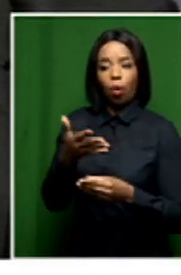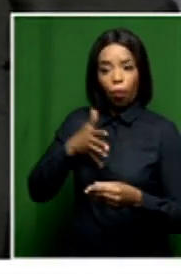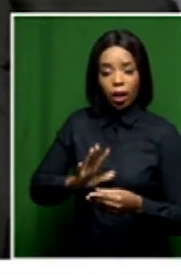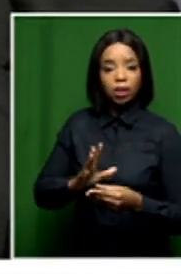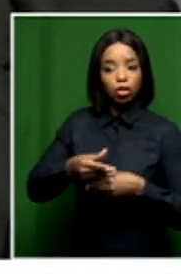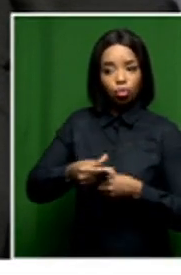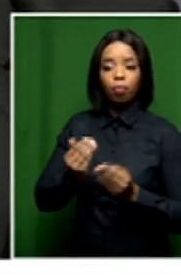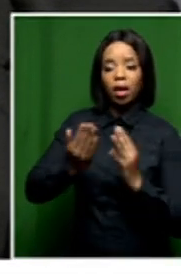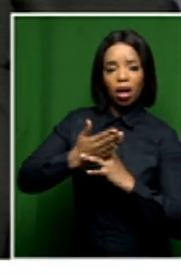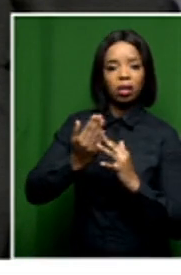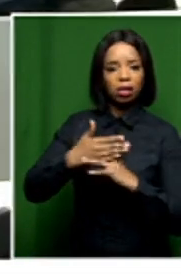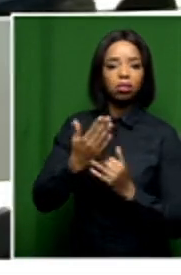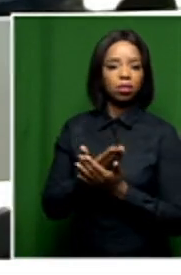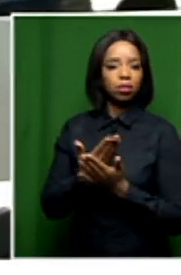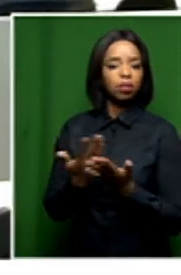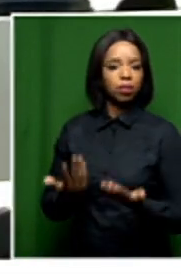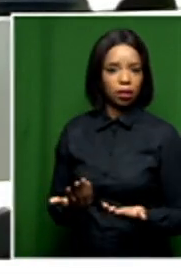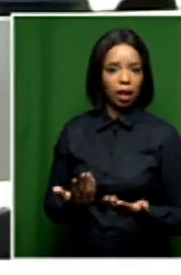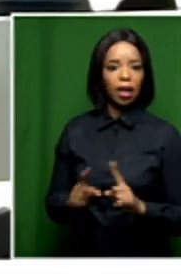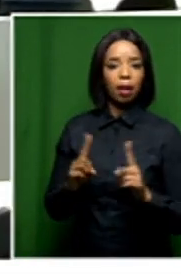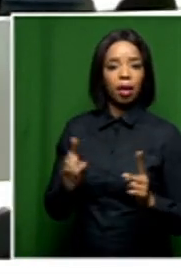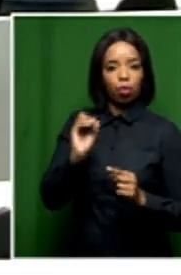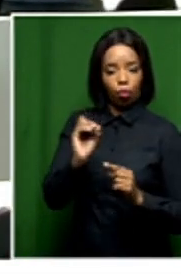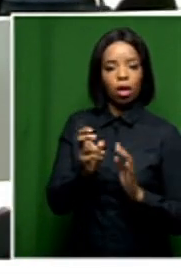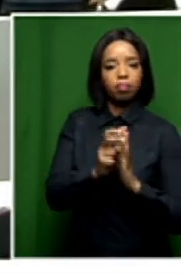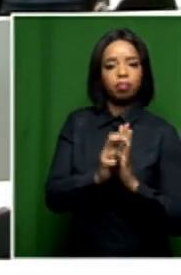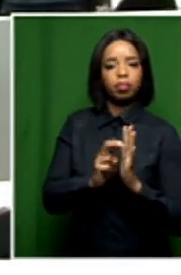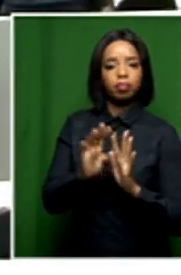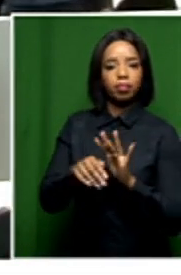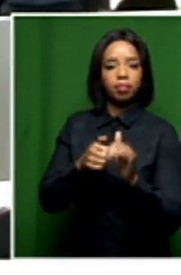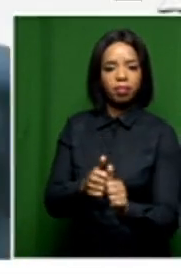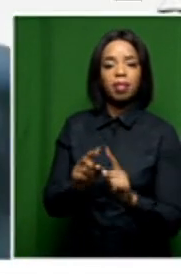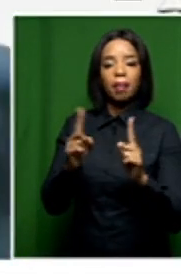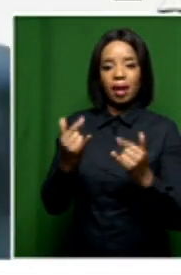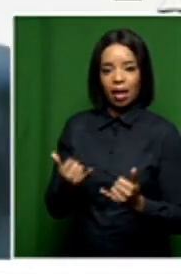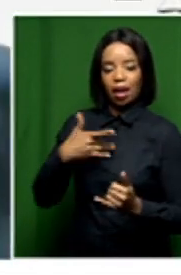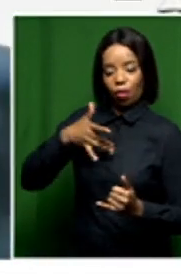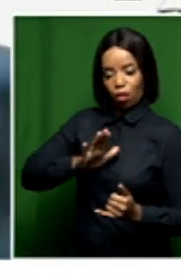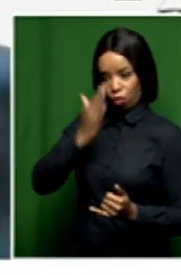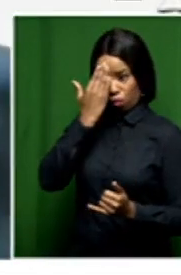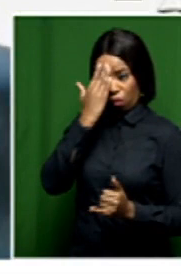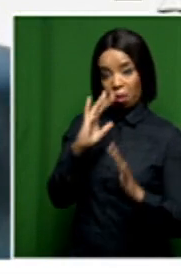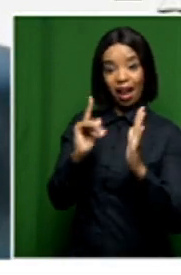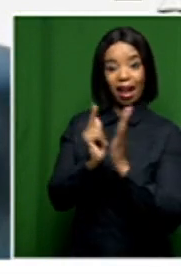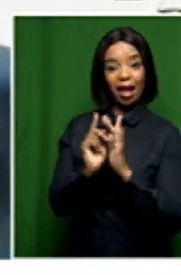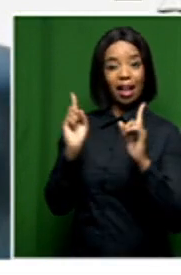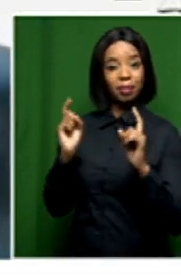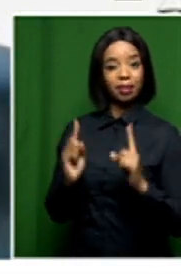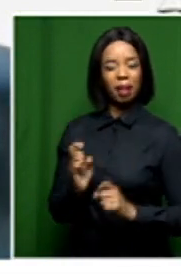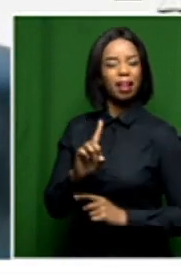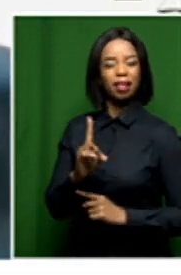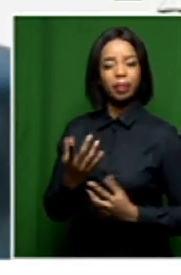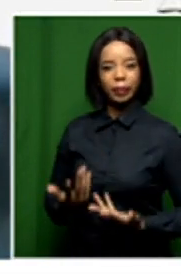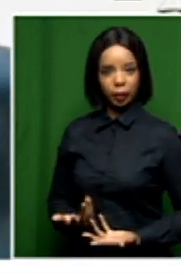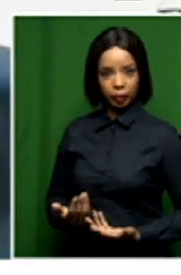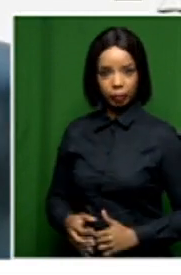documents, within certain stipulations. So what is the legal principle, though? Okay. Now, let's look at it